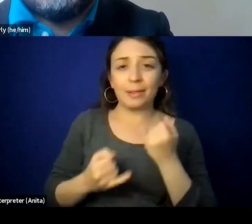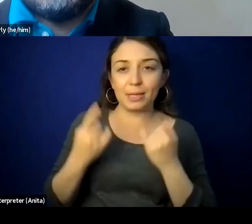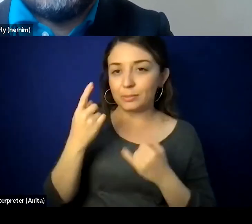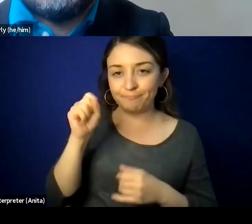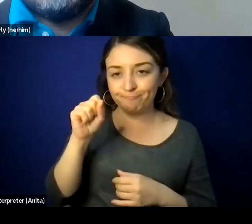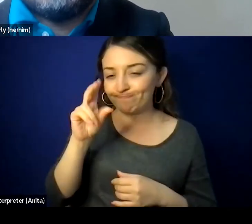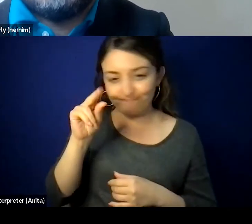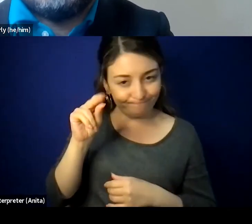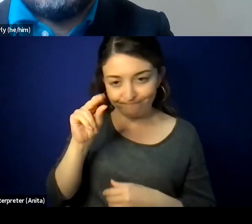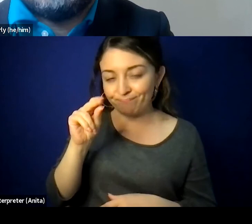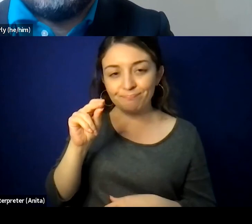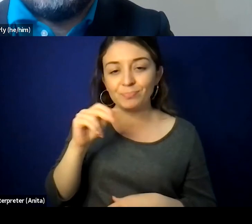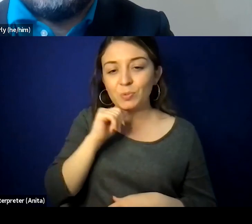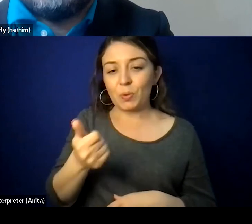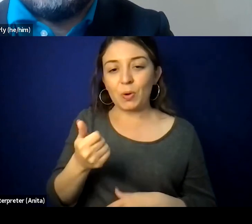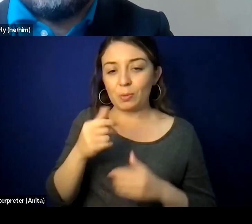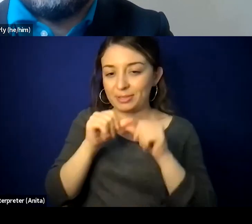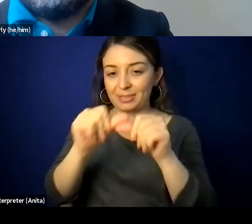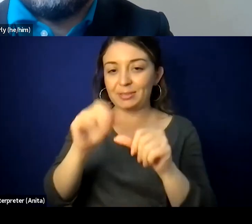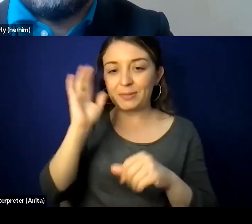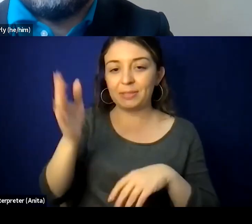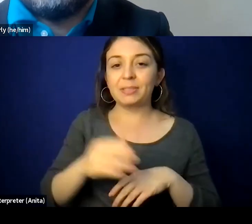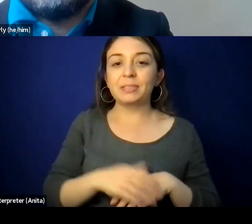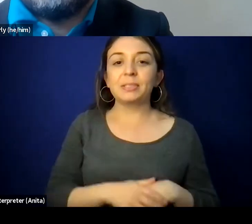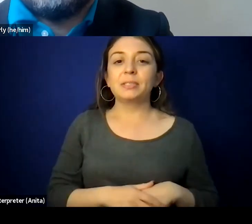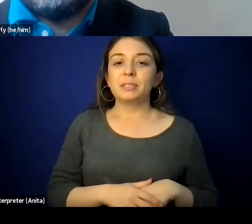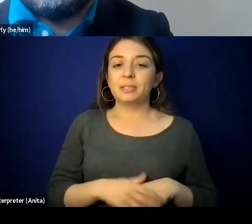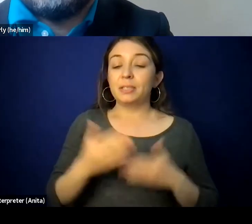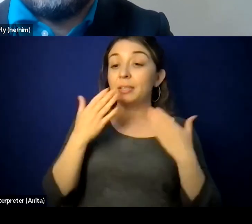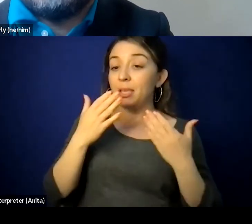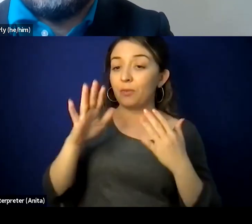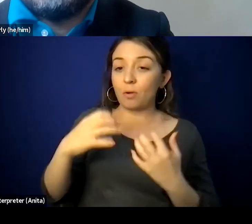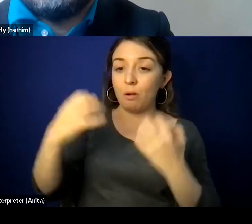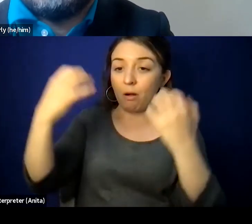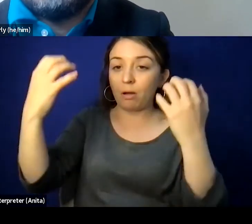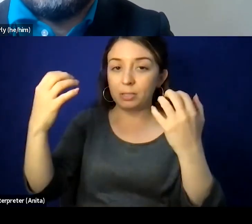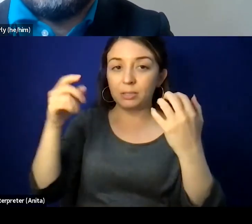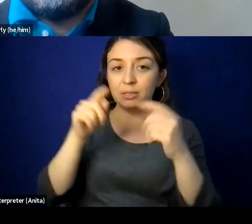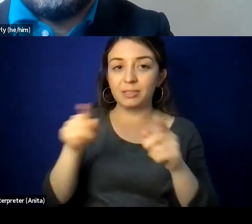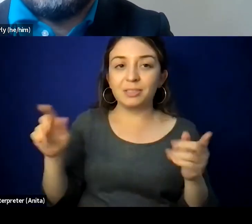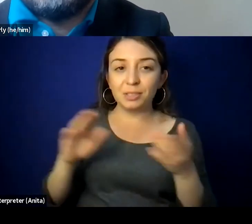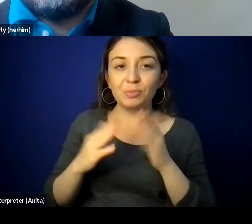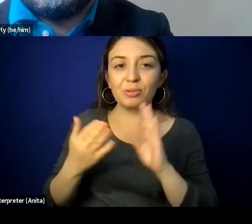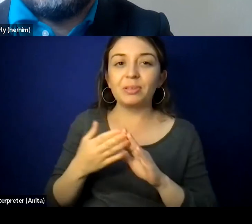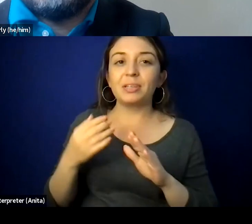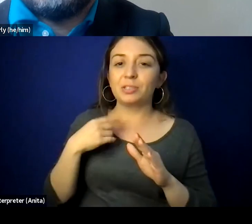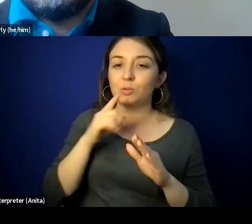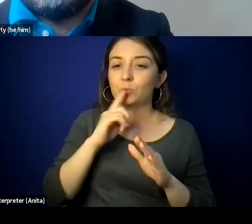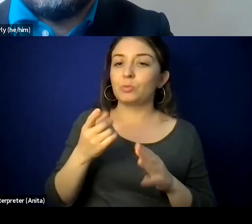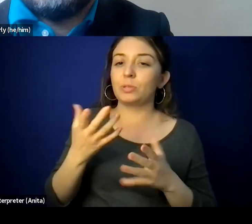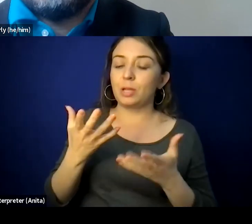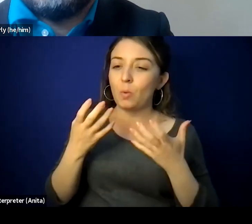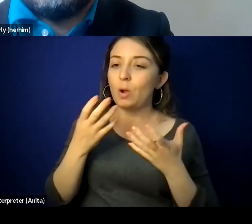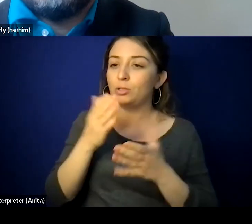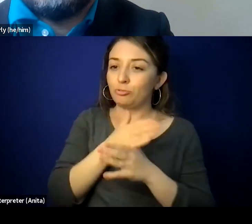have together, and and to our audience and CRIP community, just sending each and every one of you so much